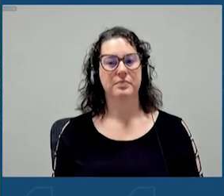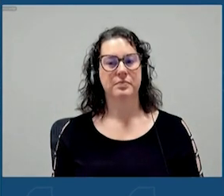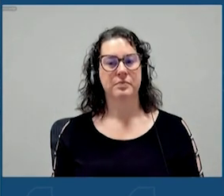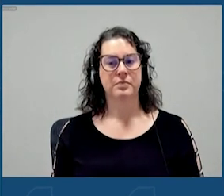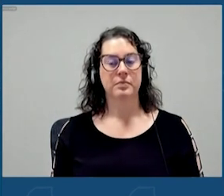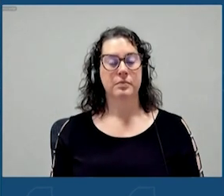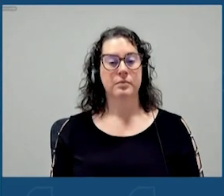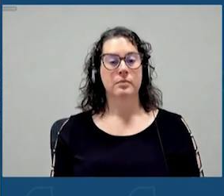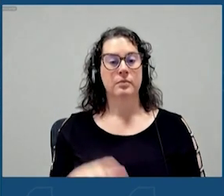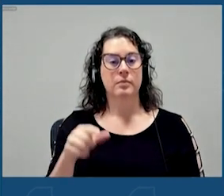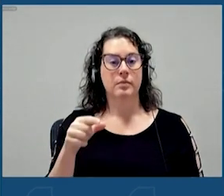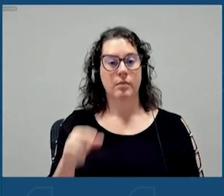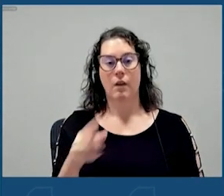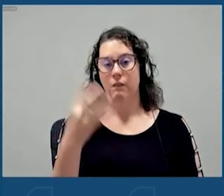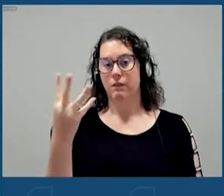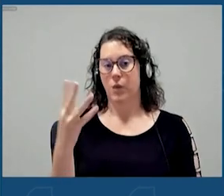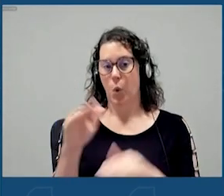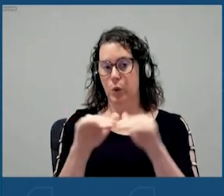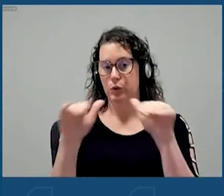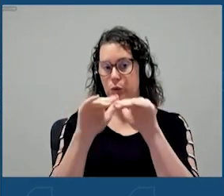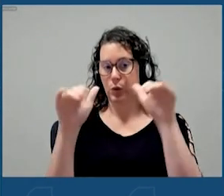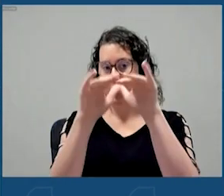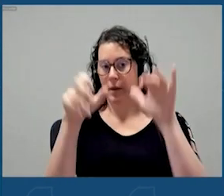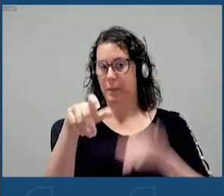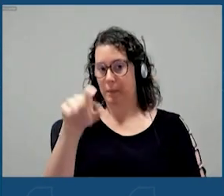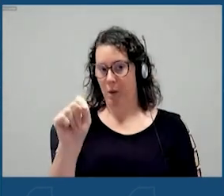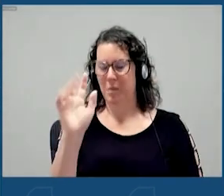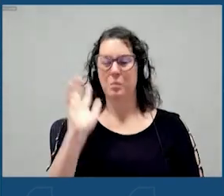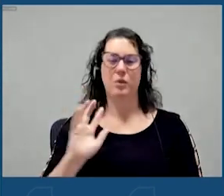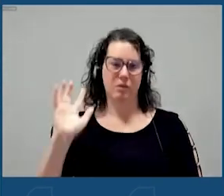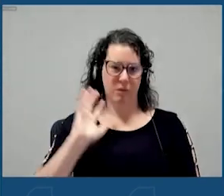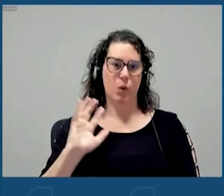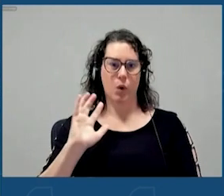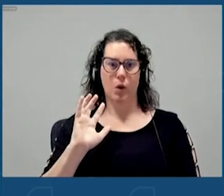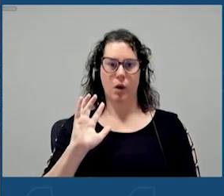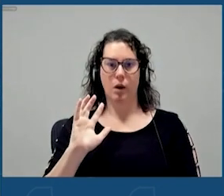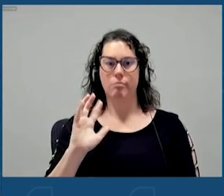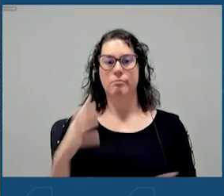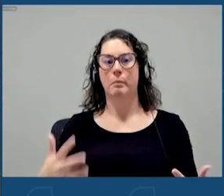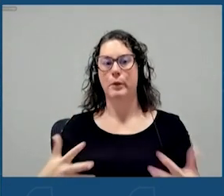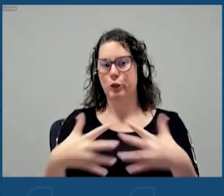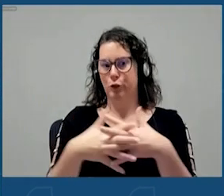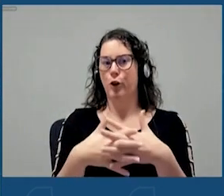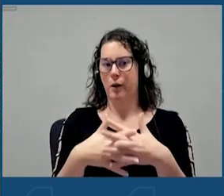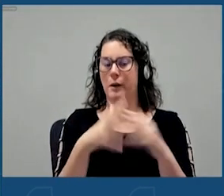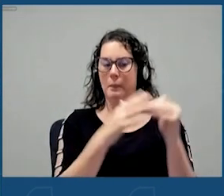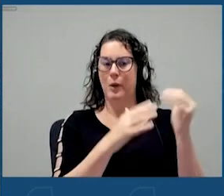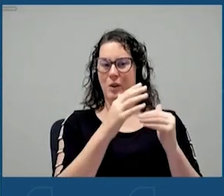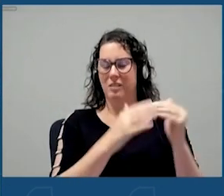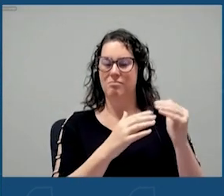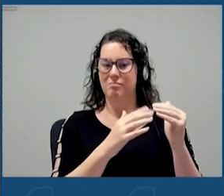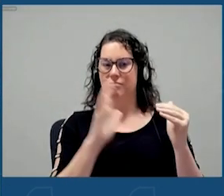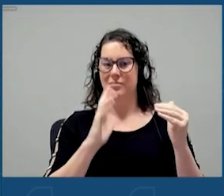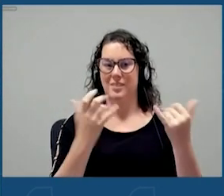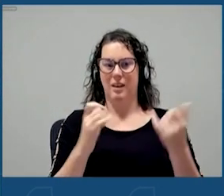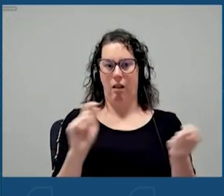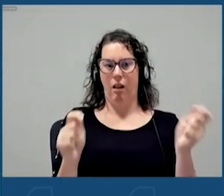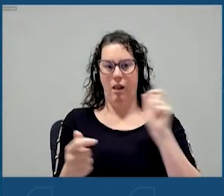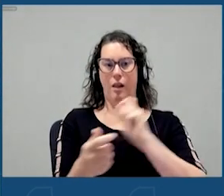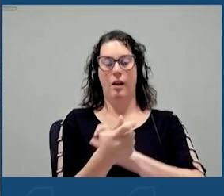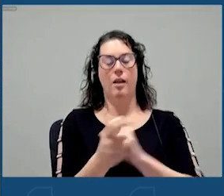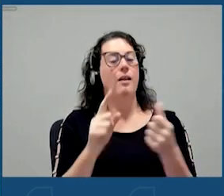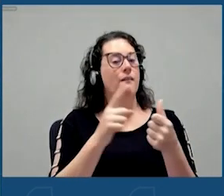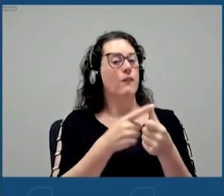This 4-story apartment complex, converted from the previous maternity building at the hospital, is the first part of the larger